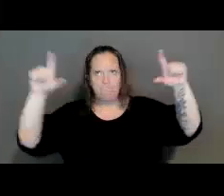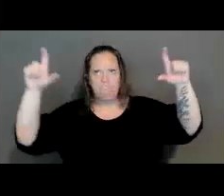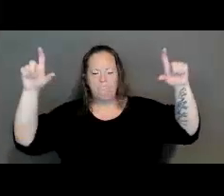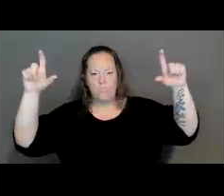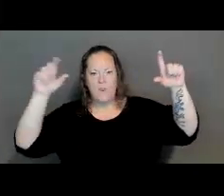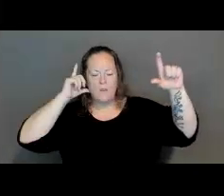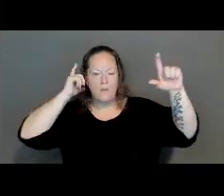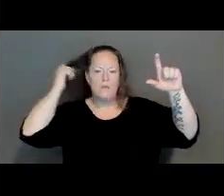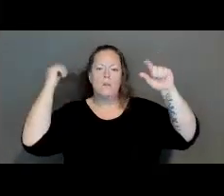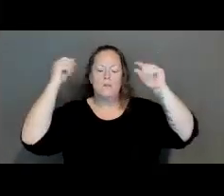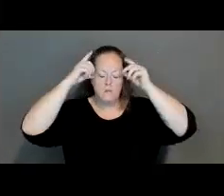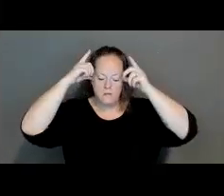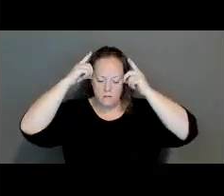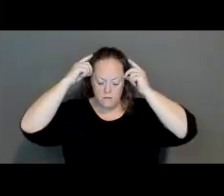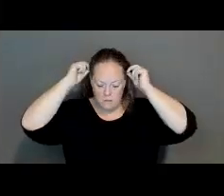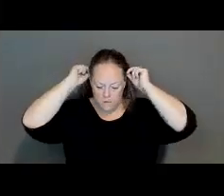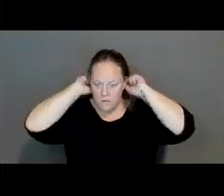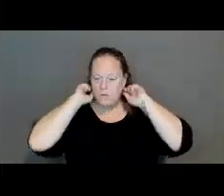And